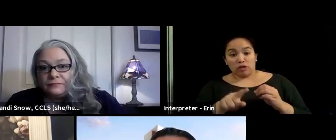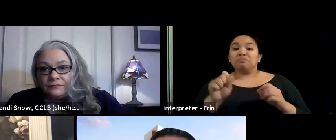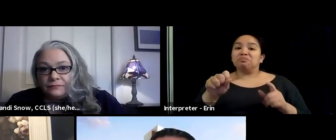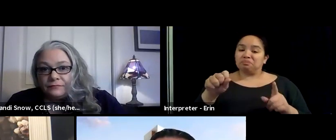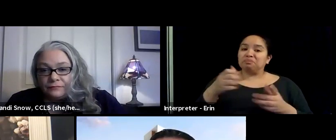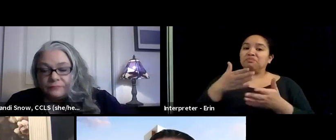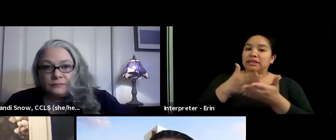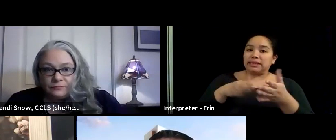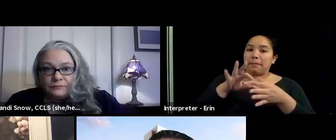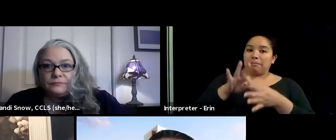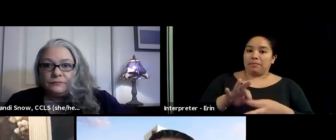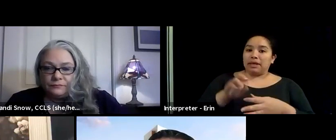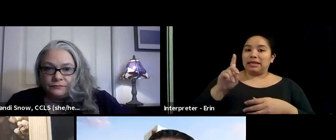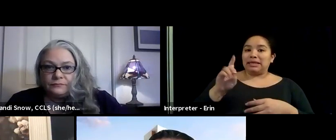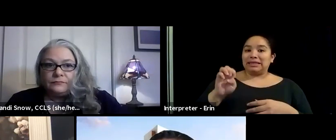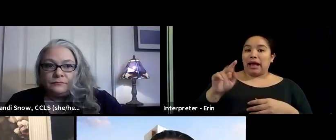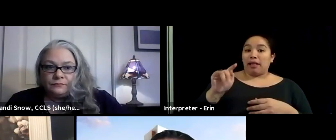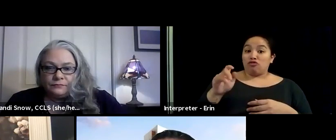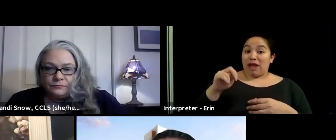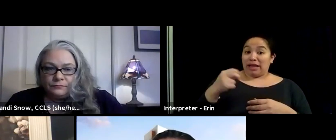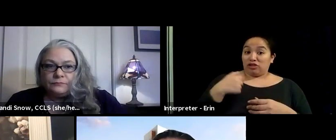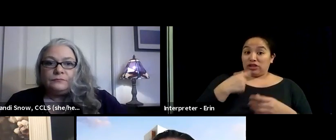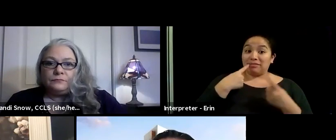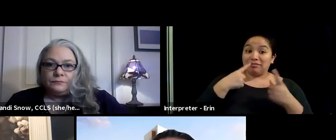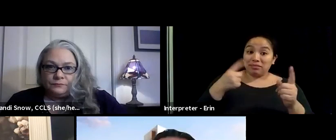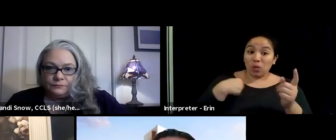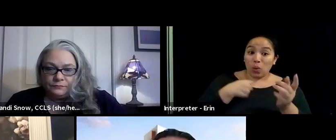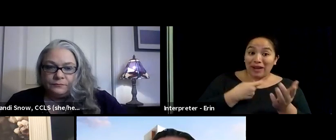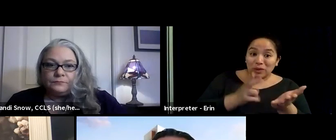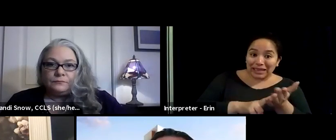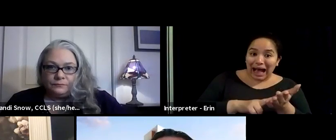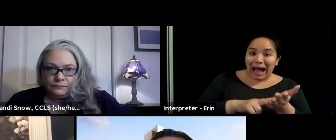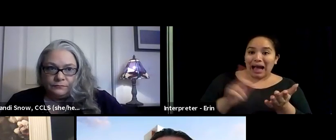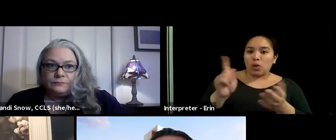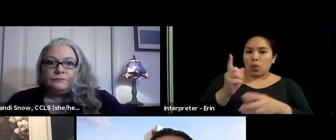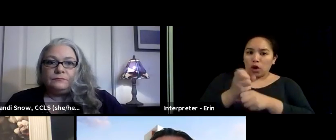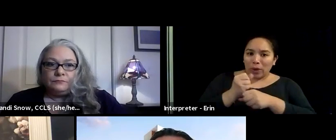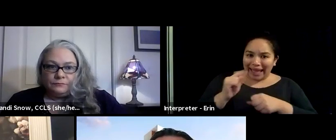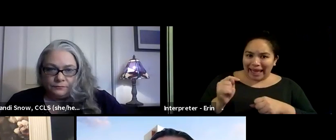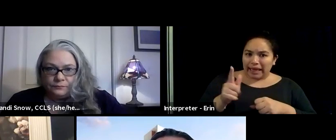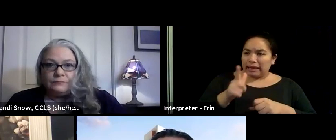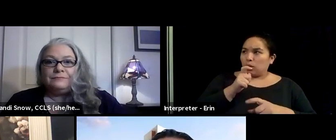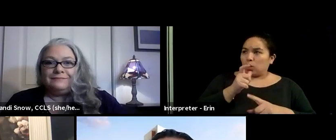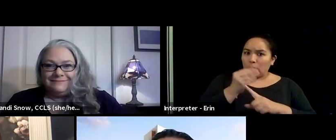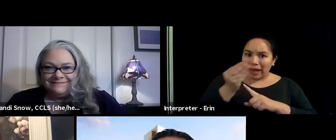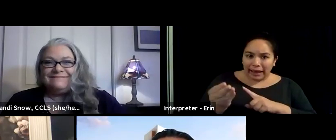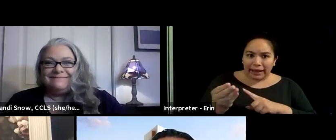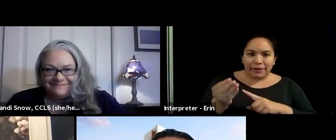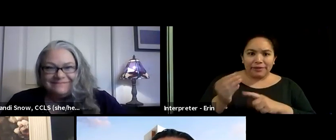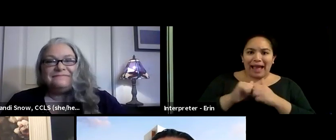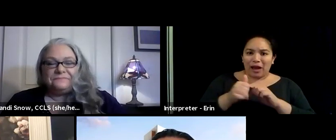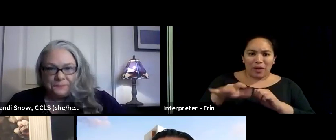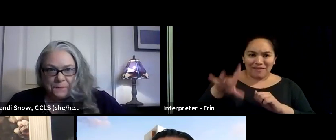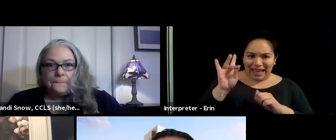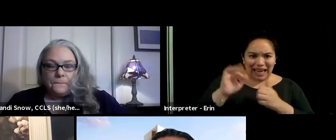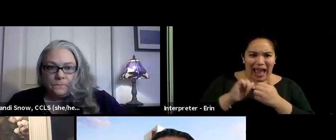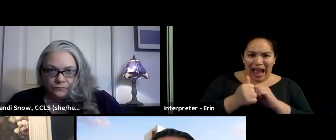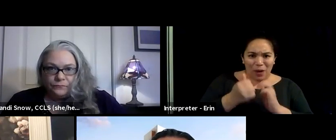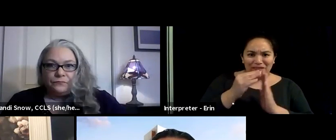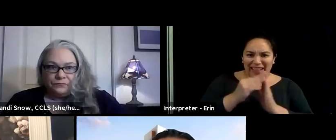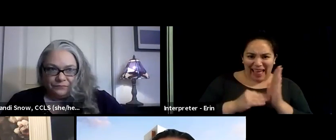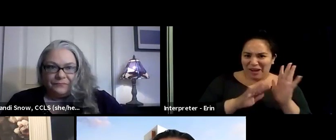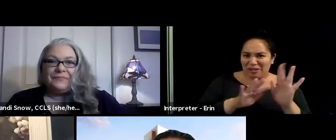declaration that we have to sign. Where do we get it? Who do I give it to? How do I find out how to fill it out,